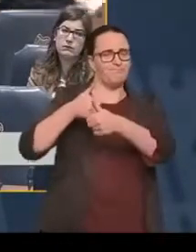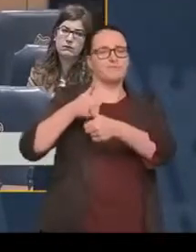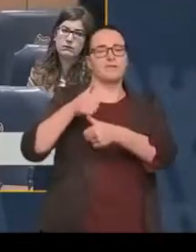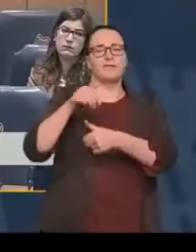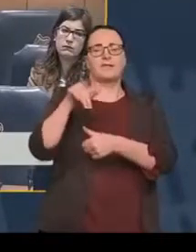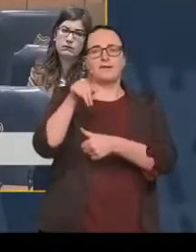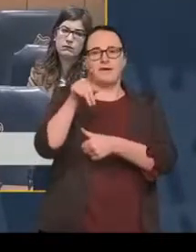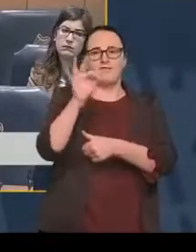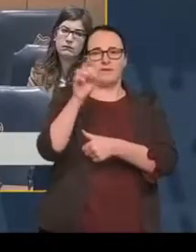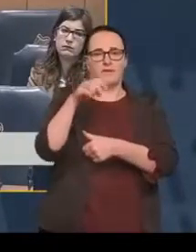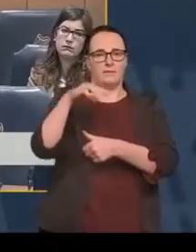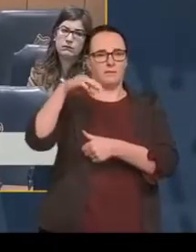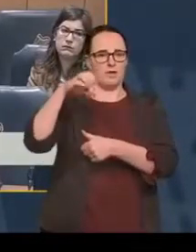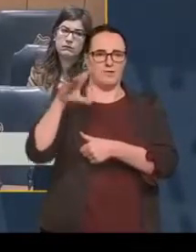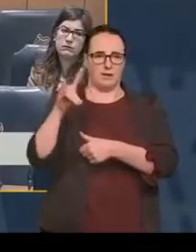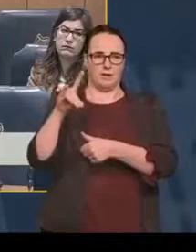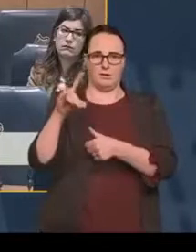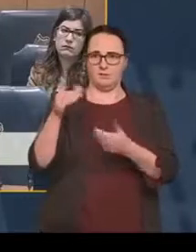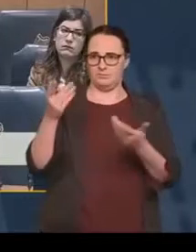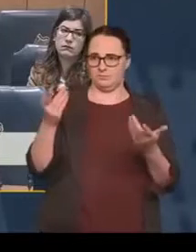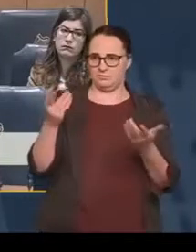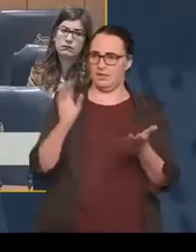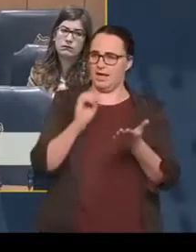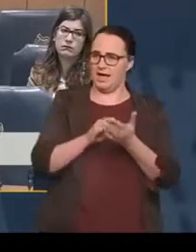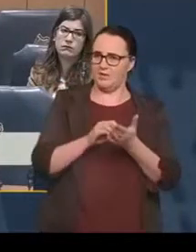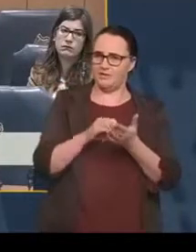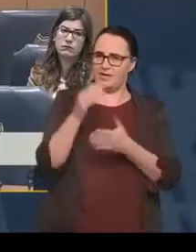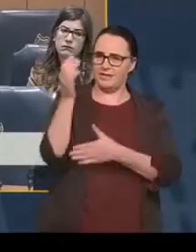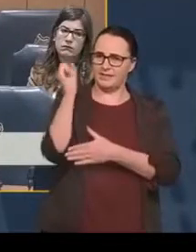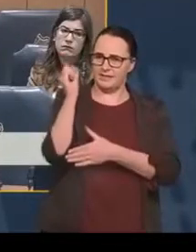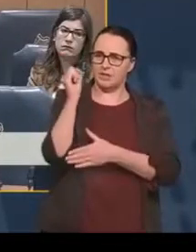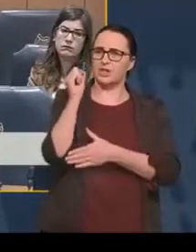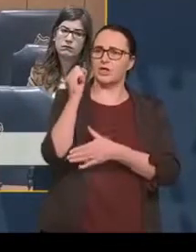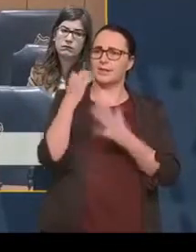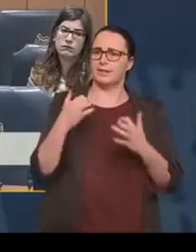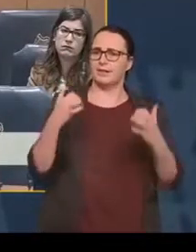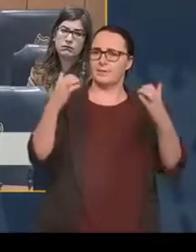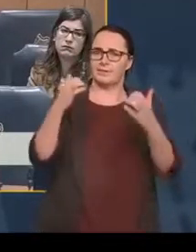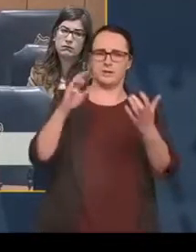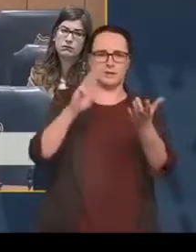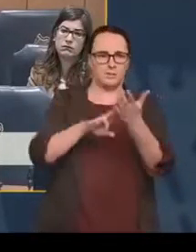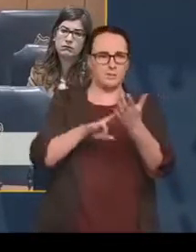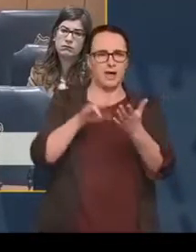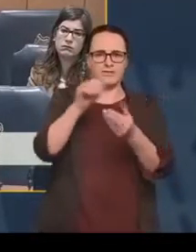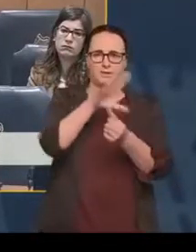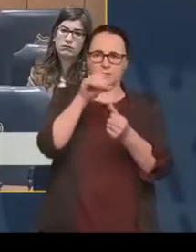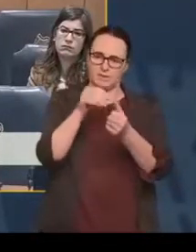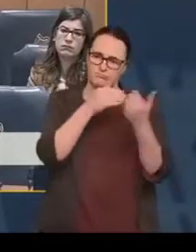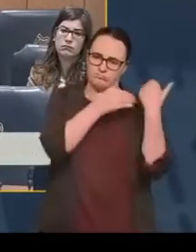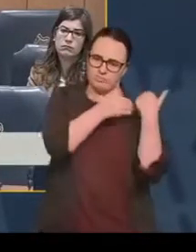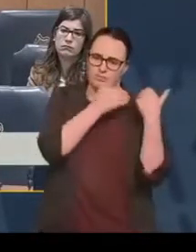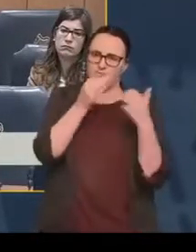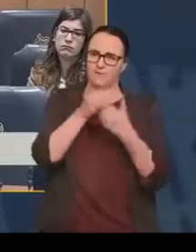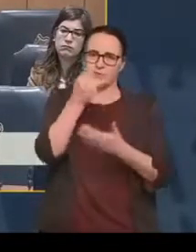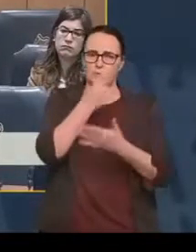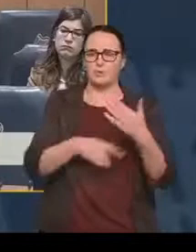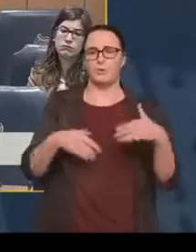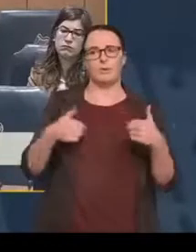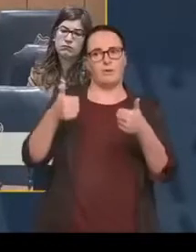Finney McGrath. I think the fact that we have a senior Cabinet Minister now with specific responsibility for